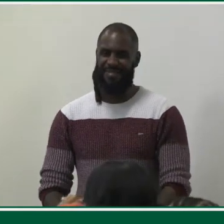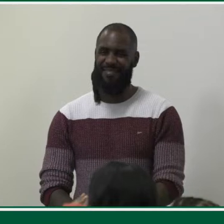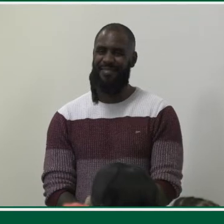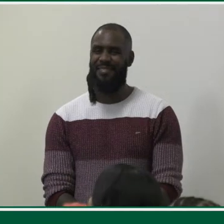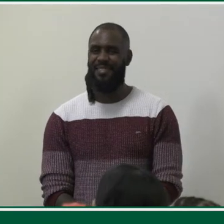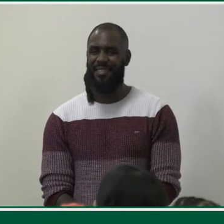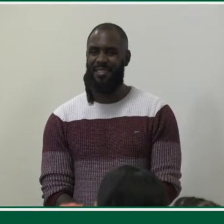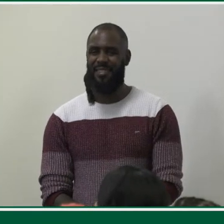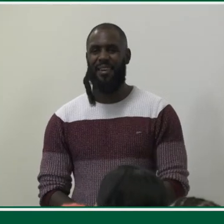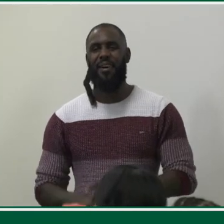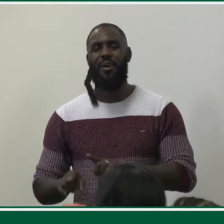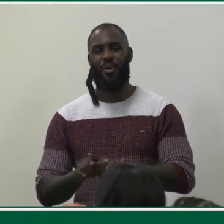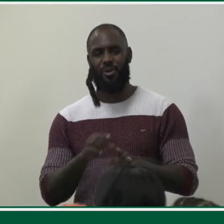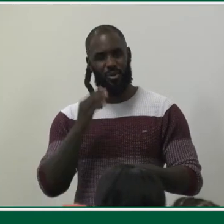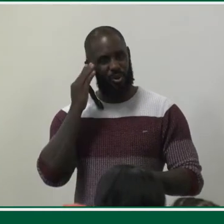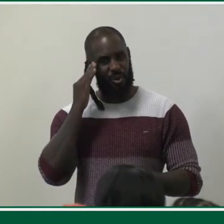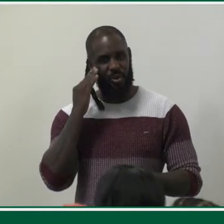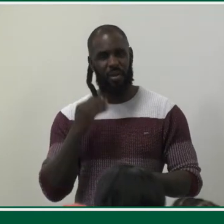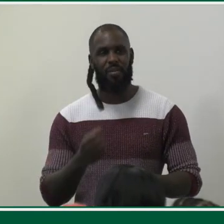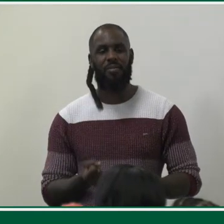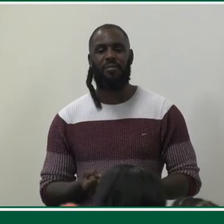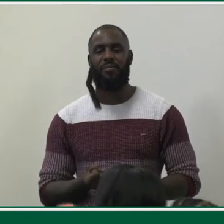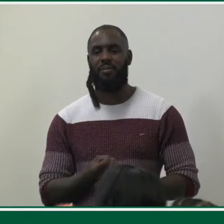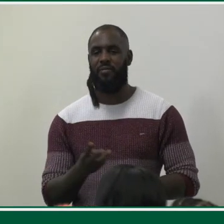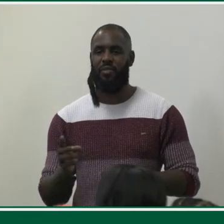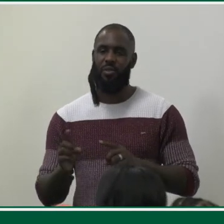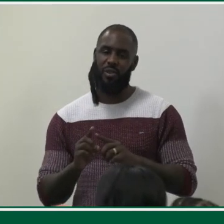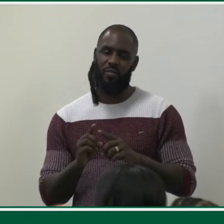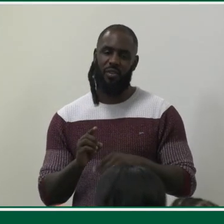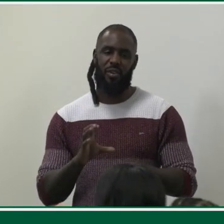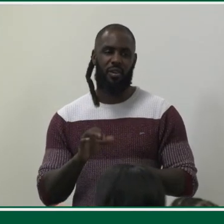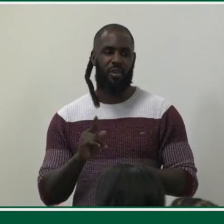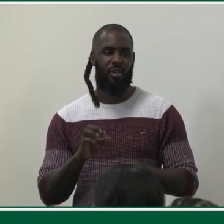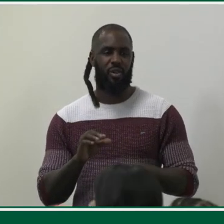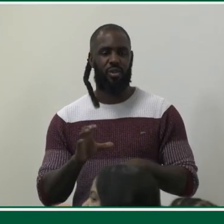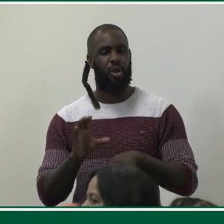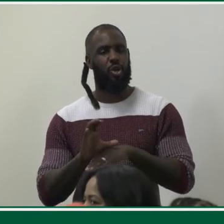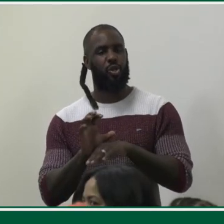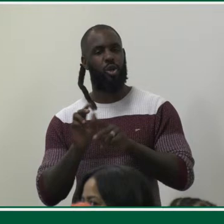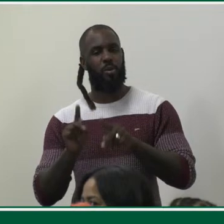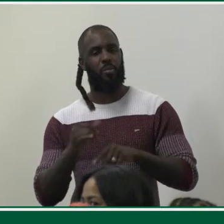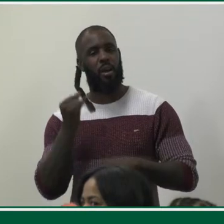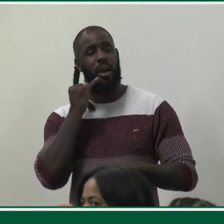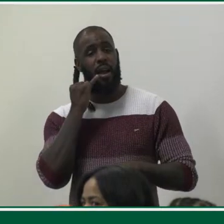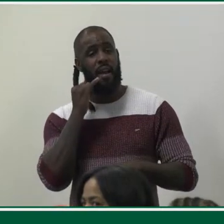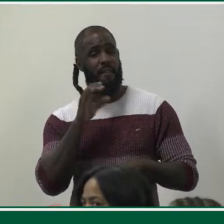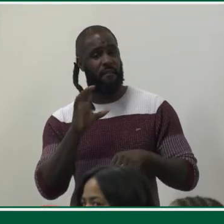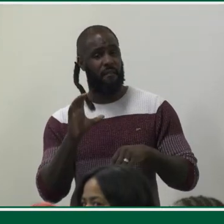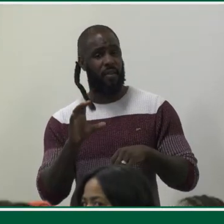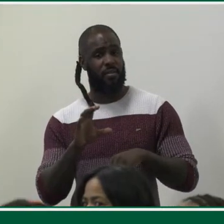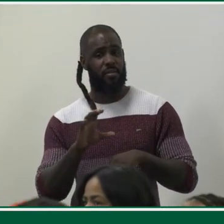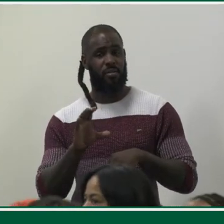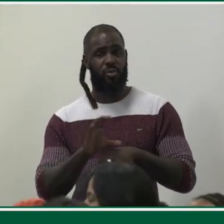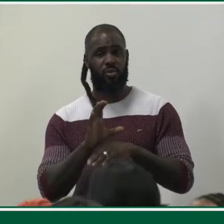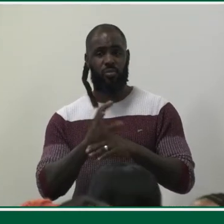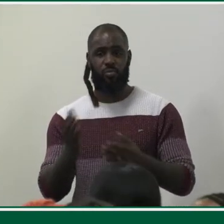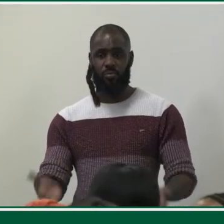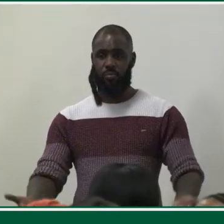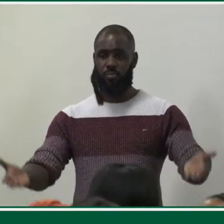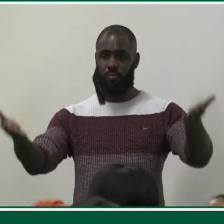And then I also know that there are several clergy in the room. So if you are, could you just stand up for a moment and be